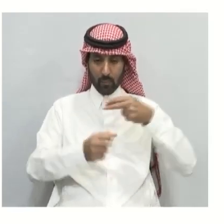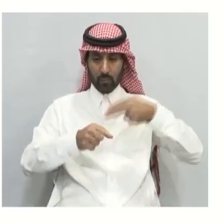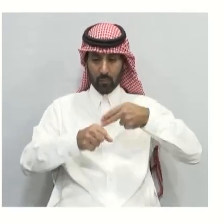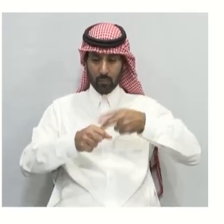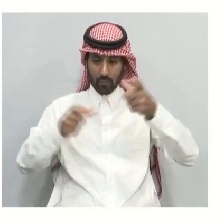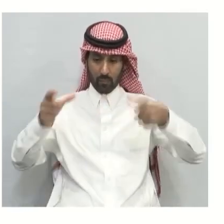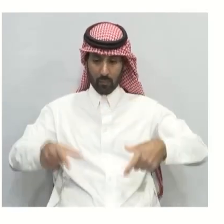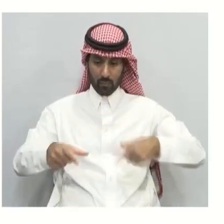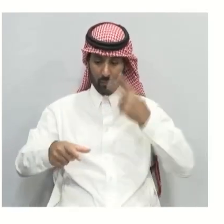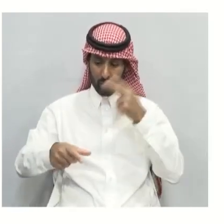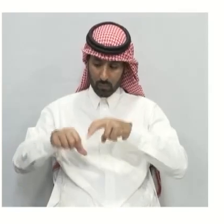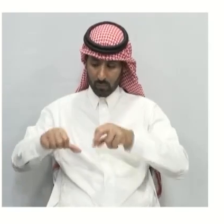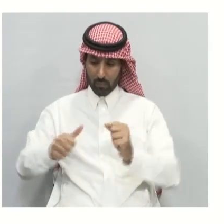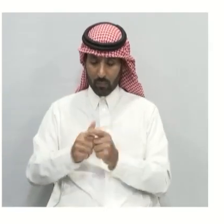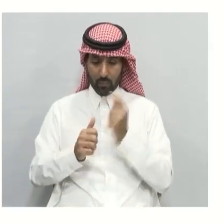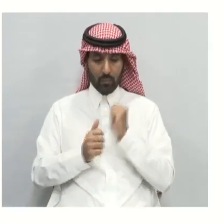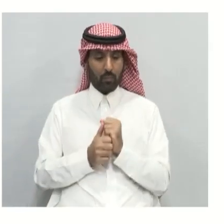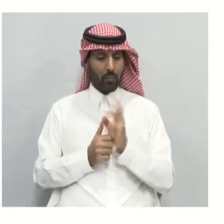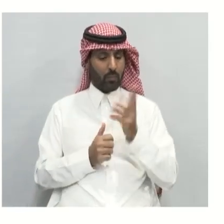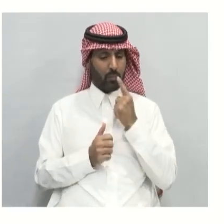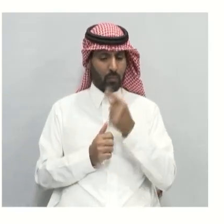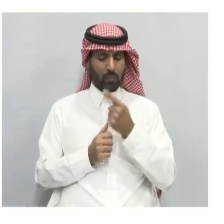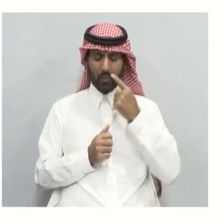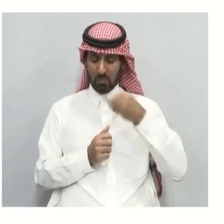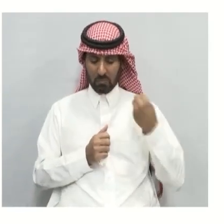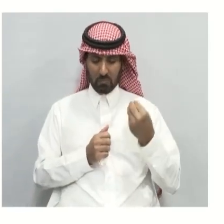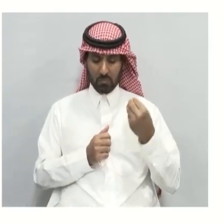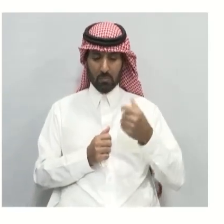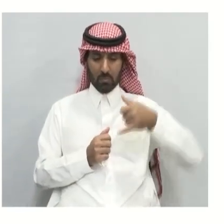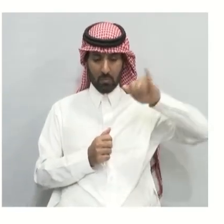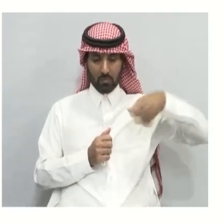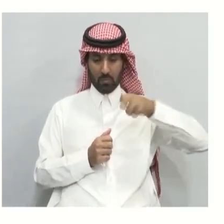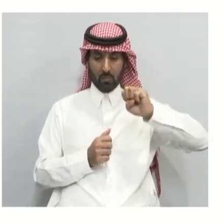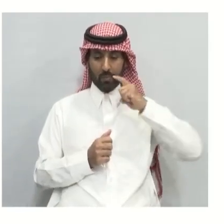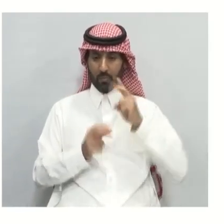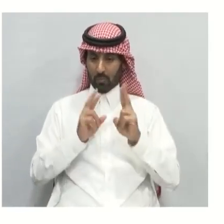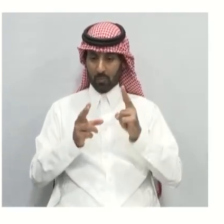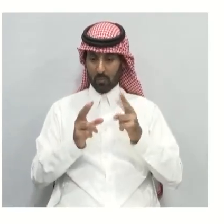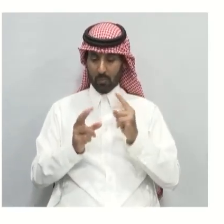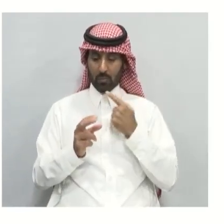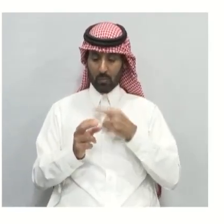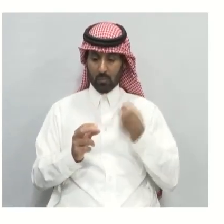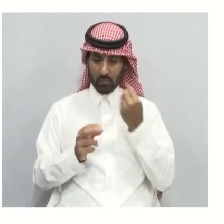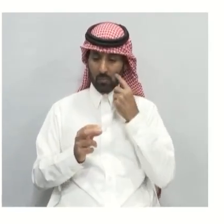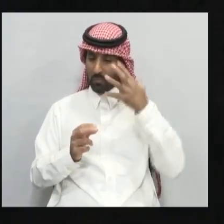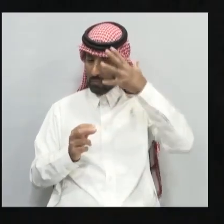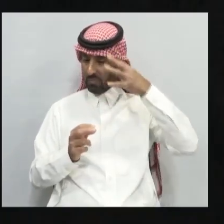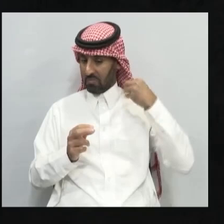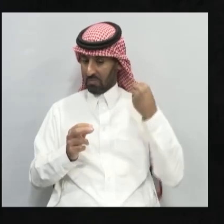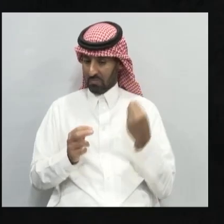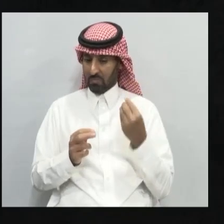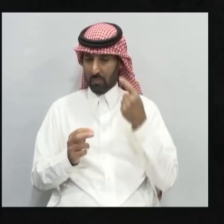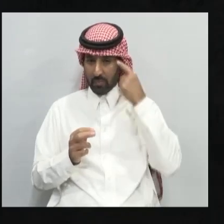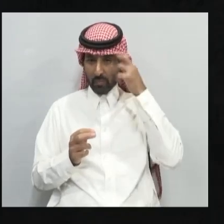well. How about Jane had a beautiful for the party? It is hairstyle.